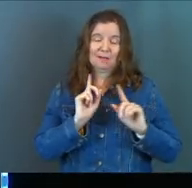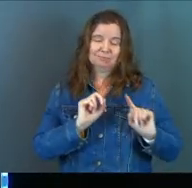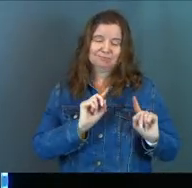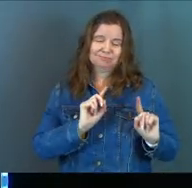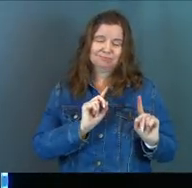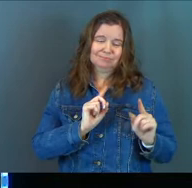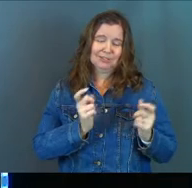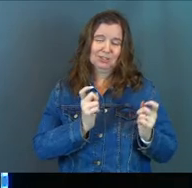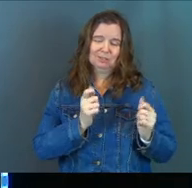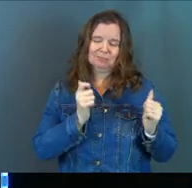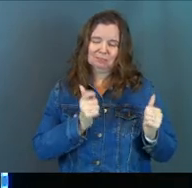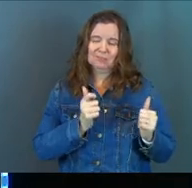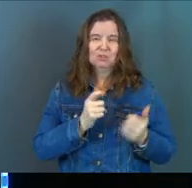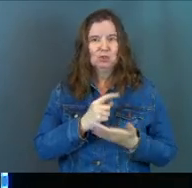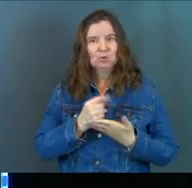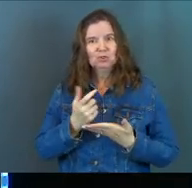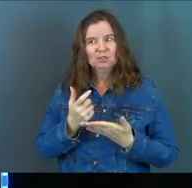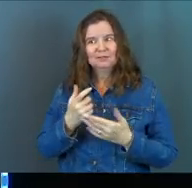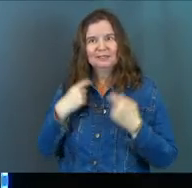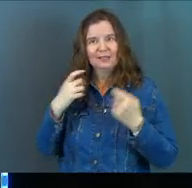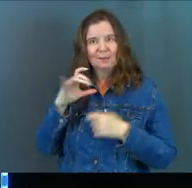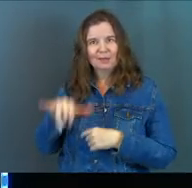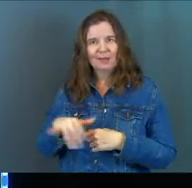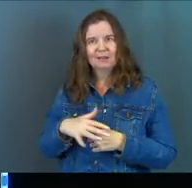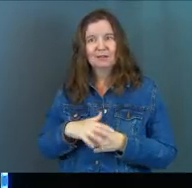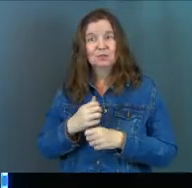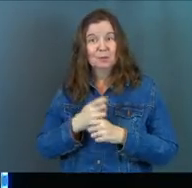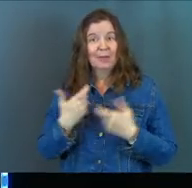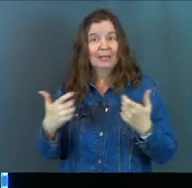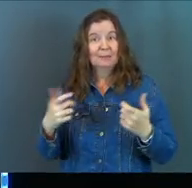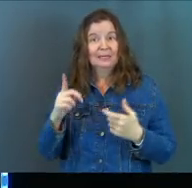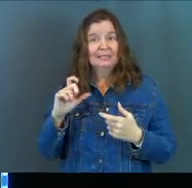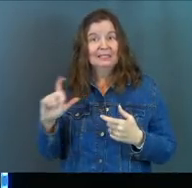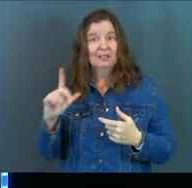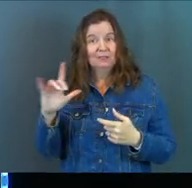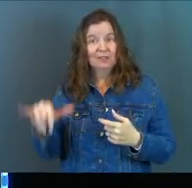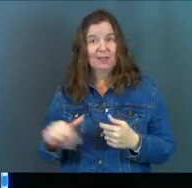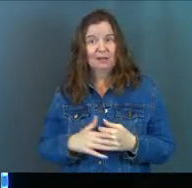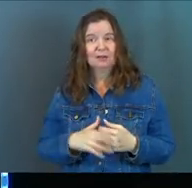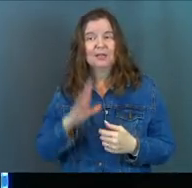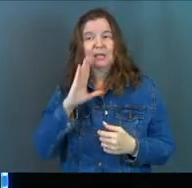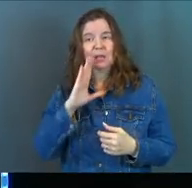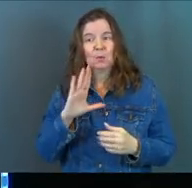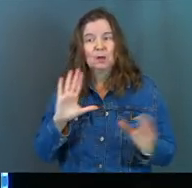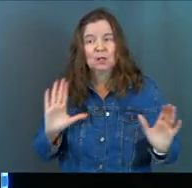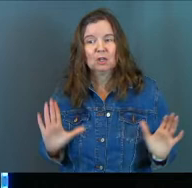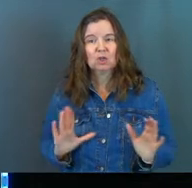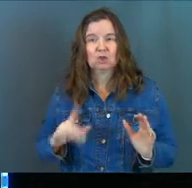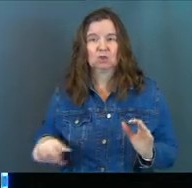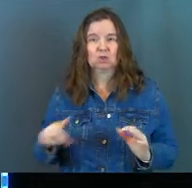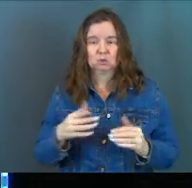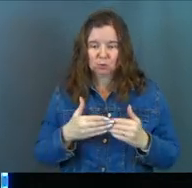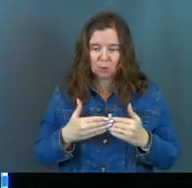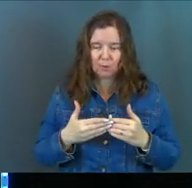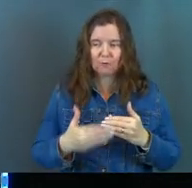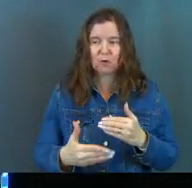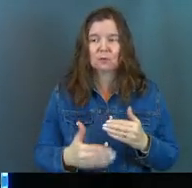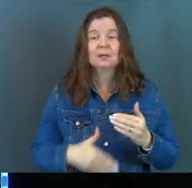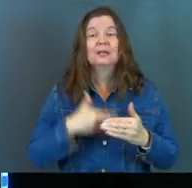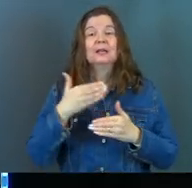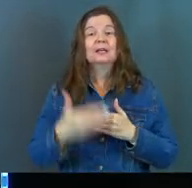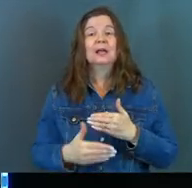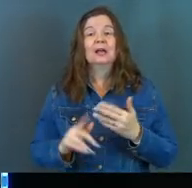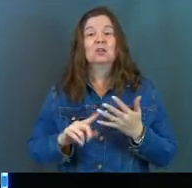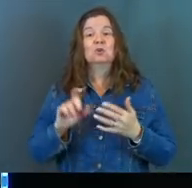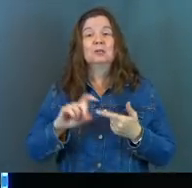gym, you should treat yourself. You should make a big deal out of it. It will encourage you to go further. Next,